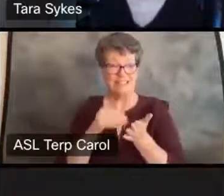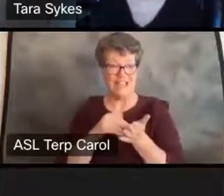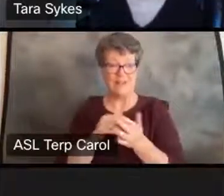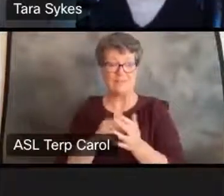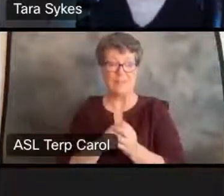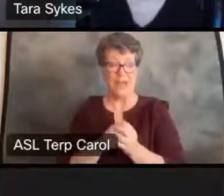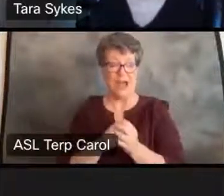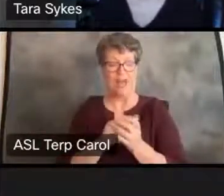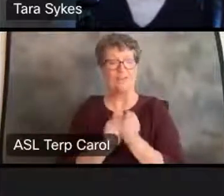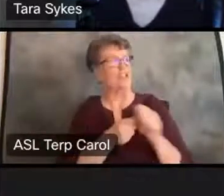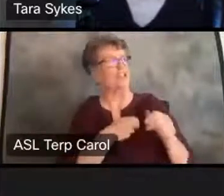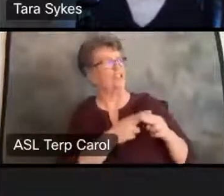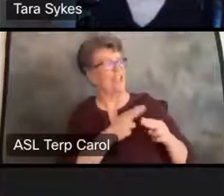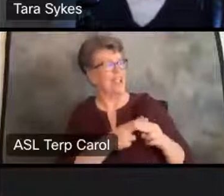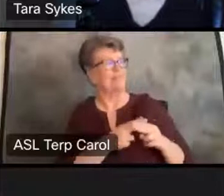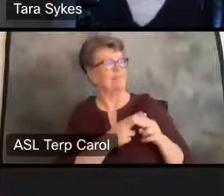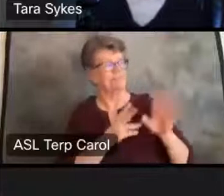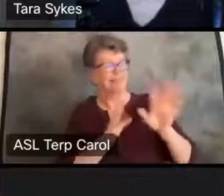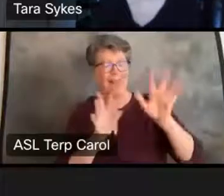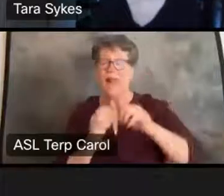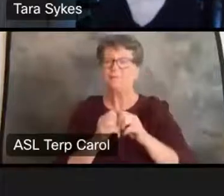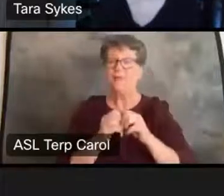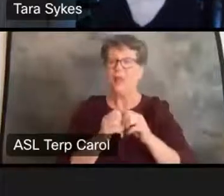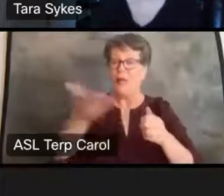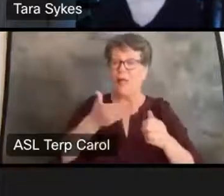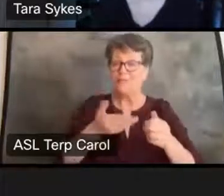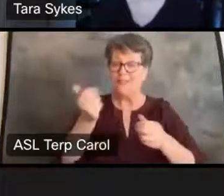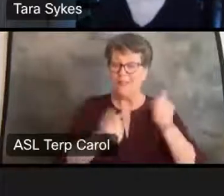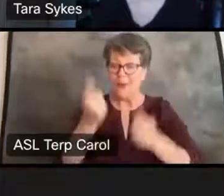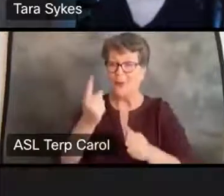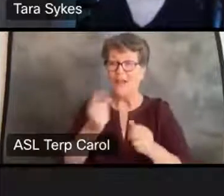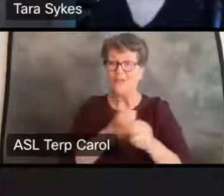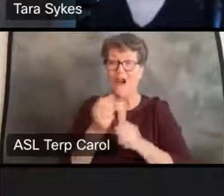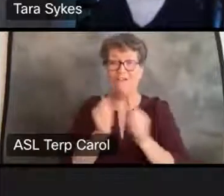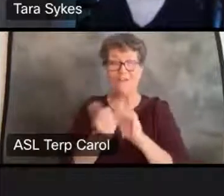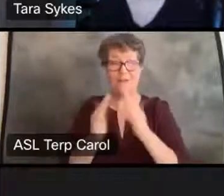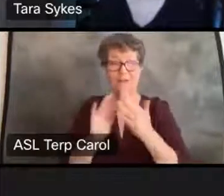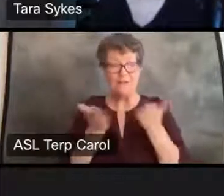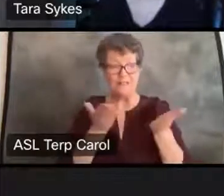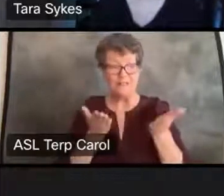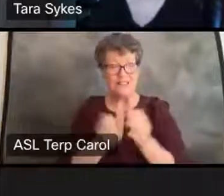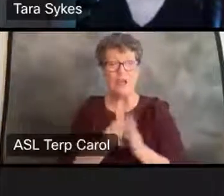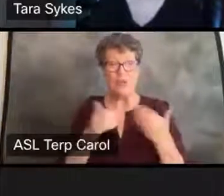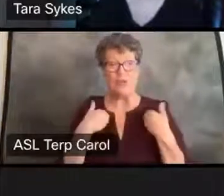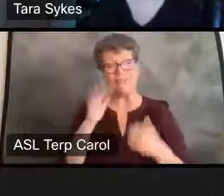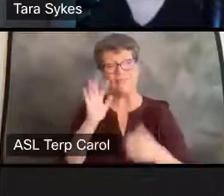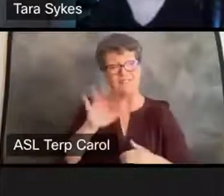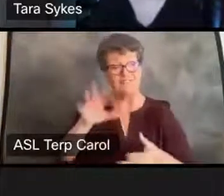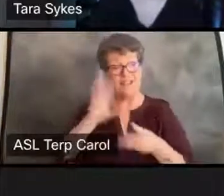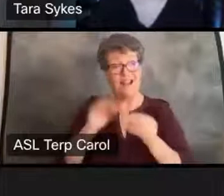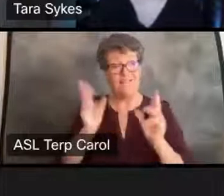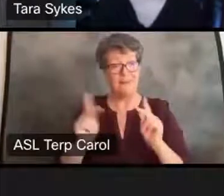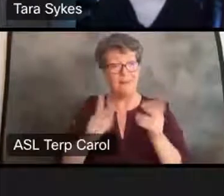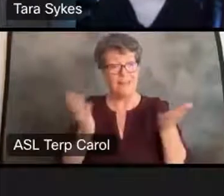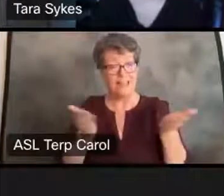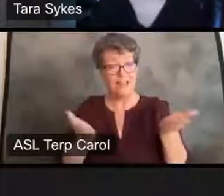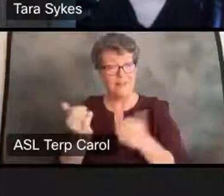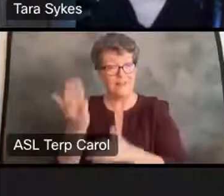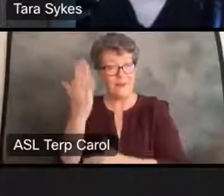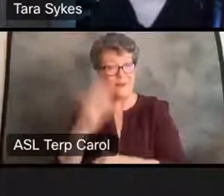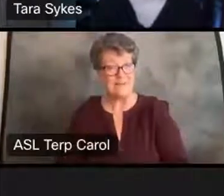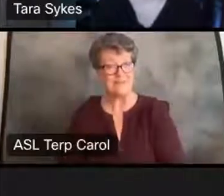Director of Community Services at Alta California Regional Services, Alta California Regional Center. Almost changed our name there. And welcoming